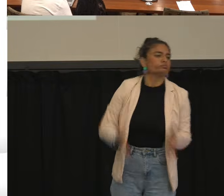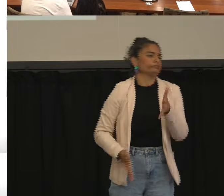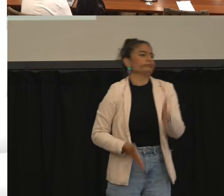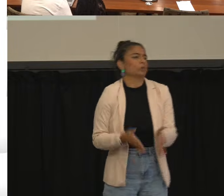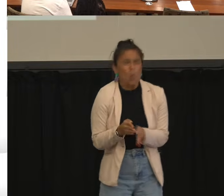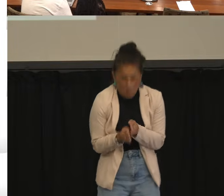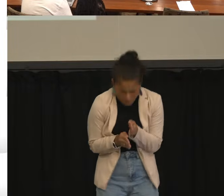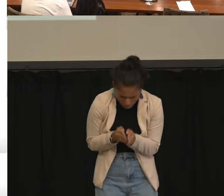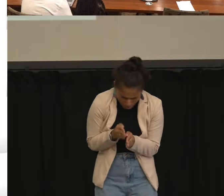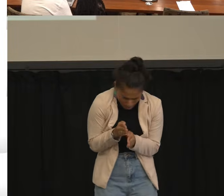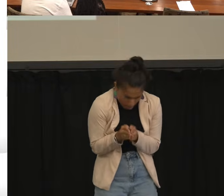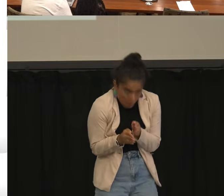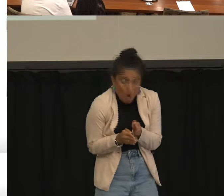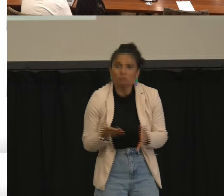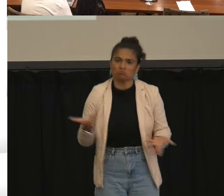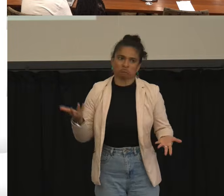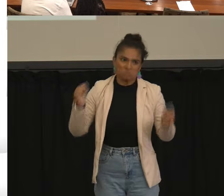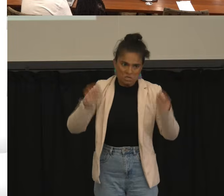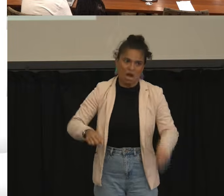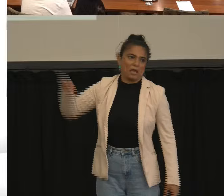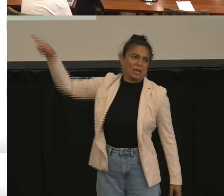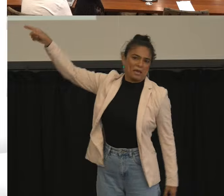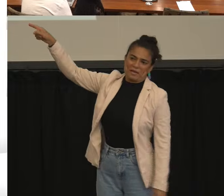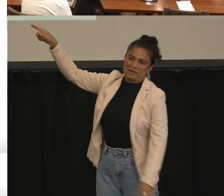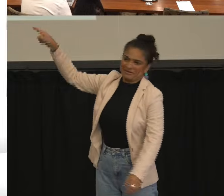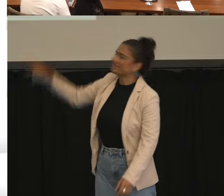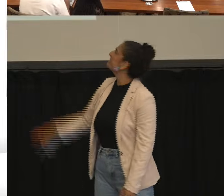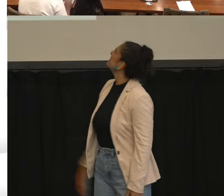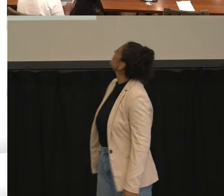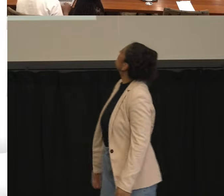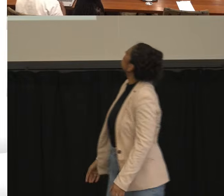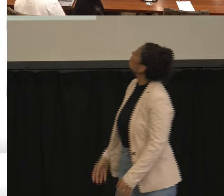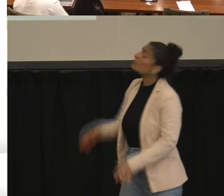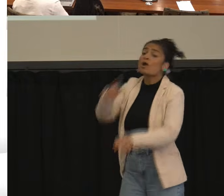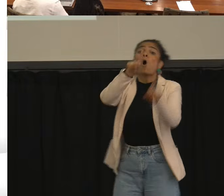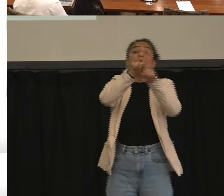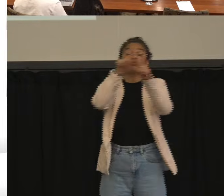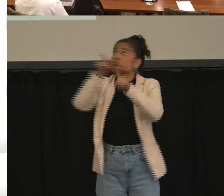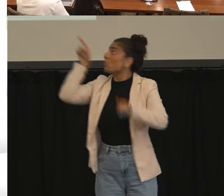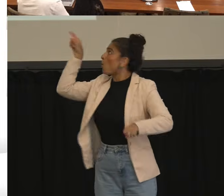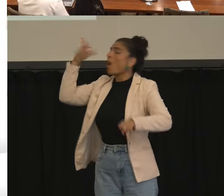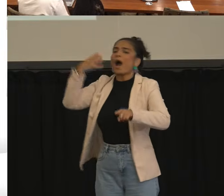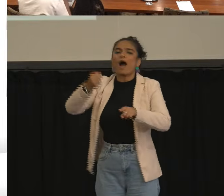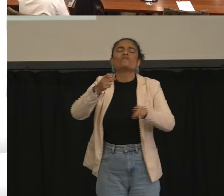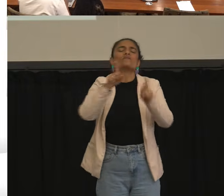the USB, they couldn't really do that. So here you can slow down the video or